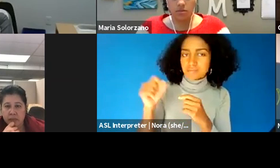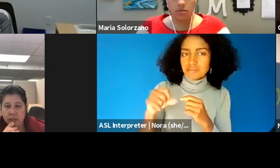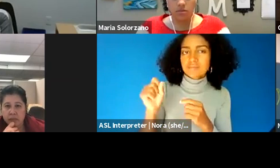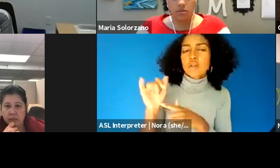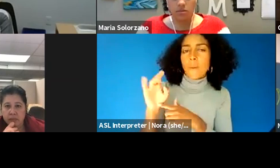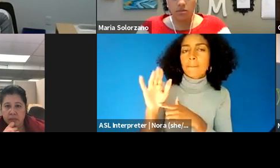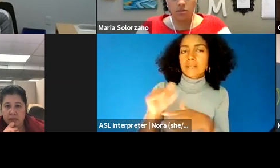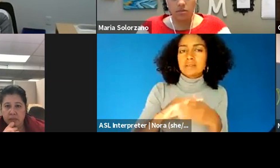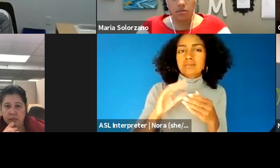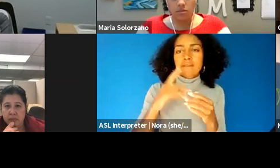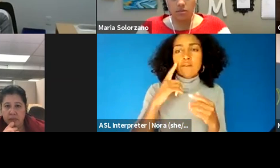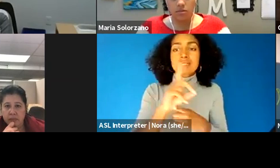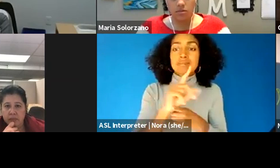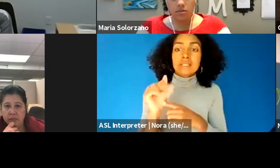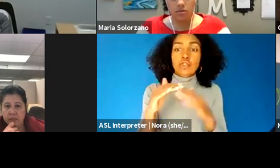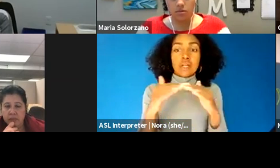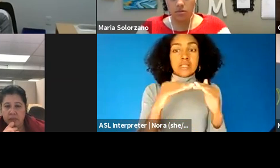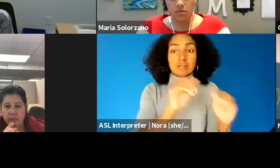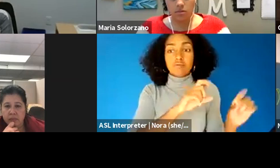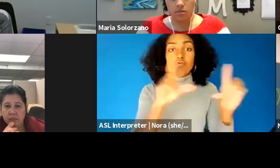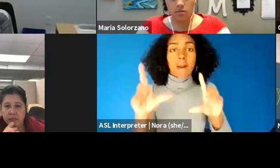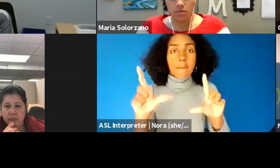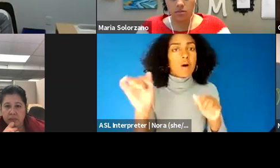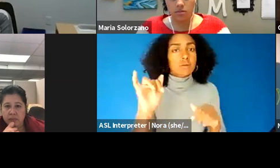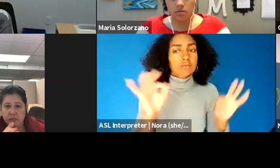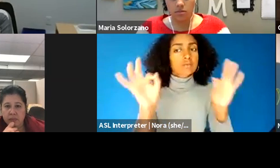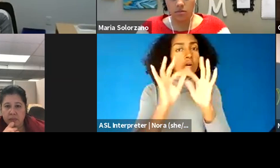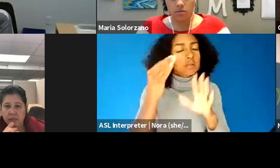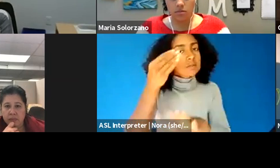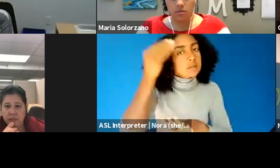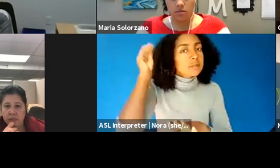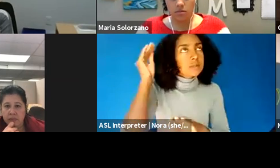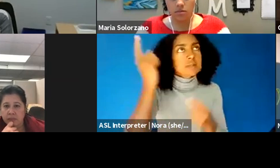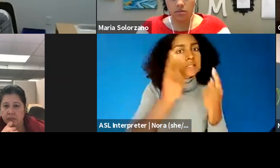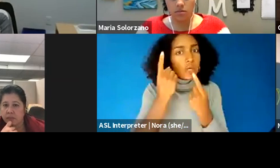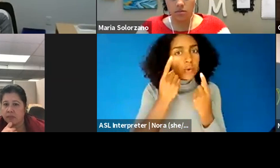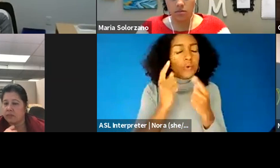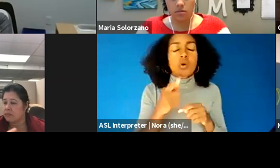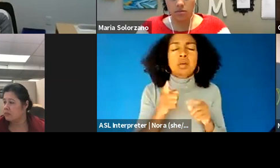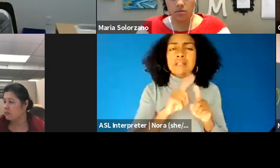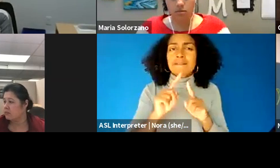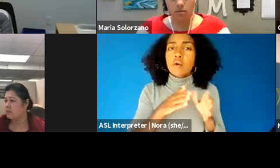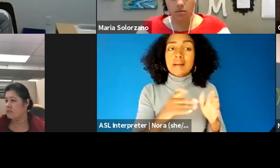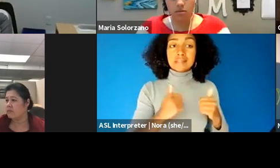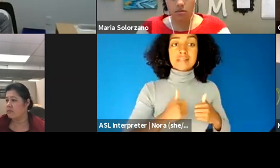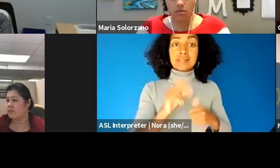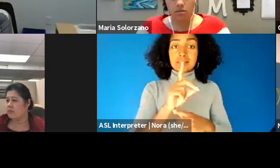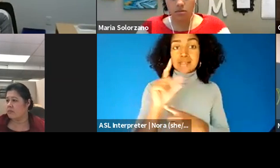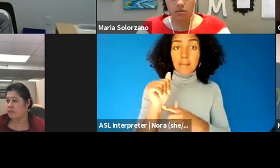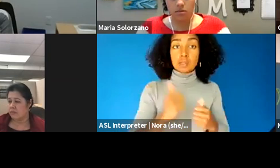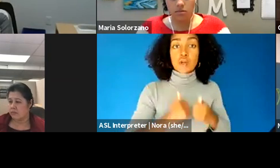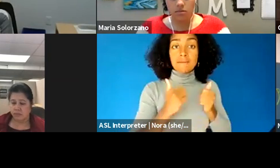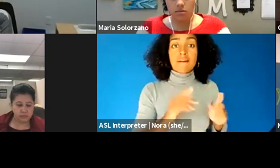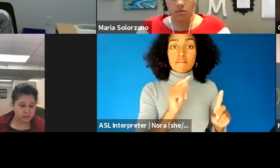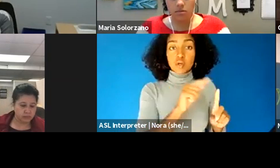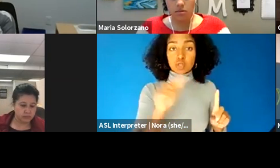justice framework, what you also might consider is ways that disabled survivors might want to